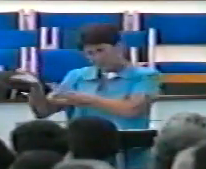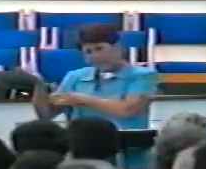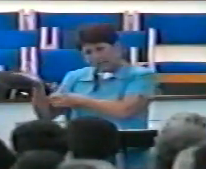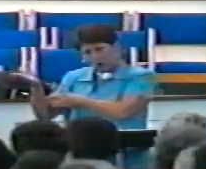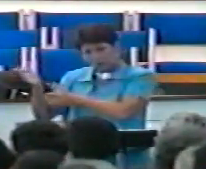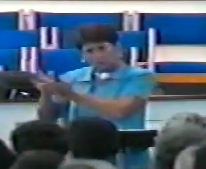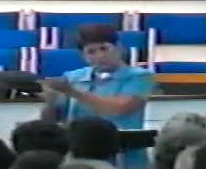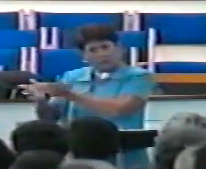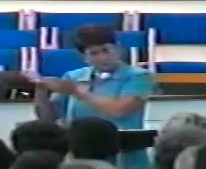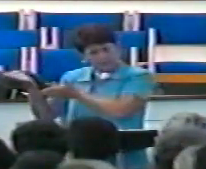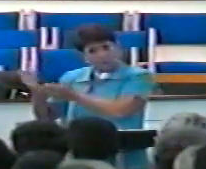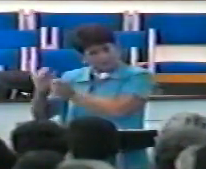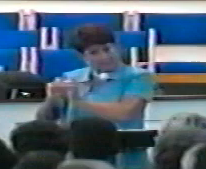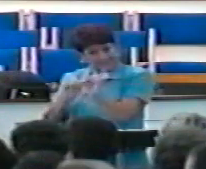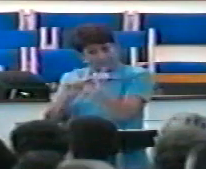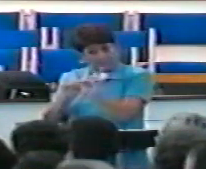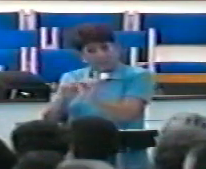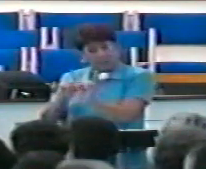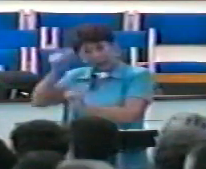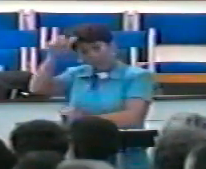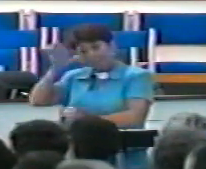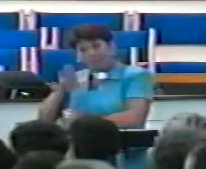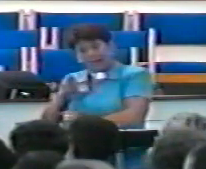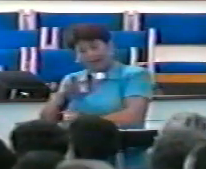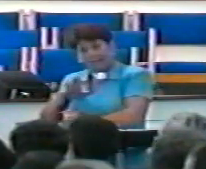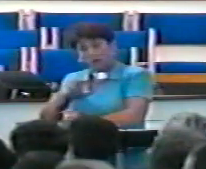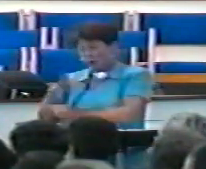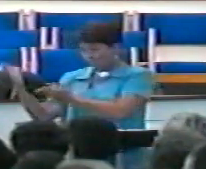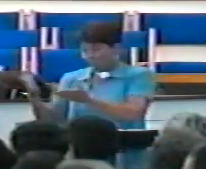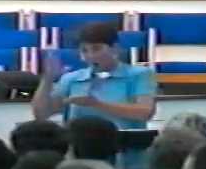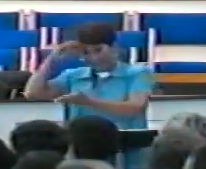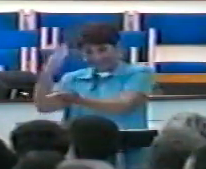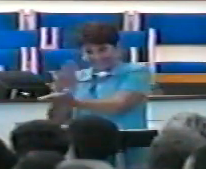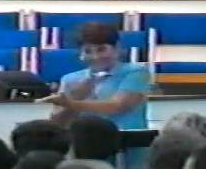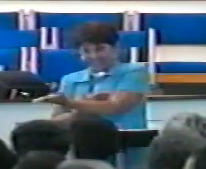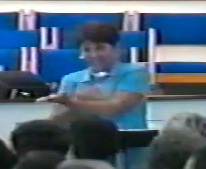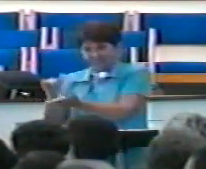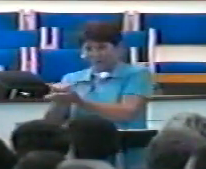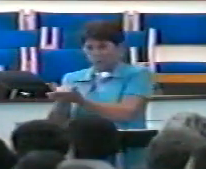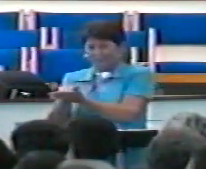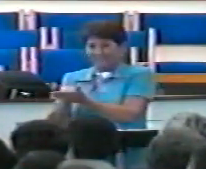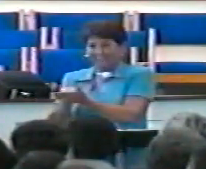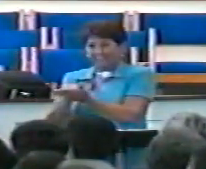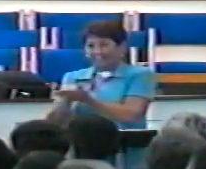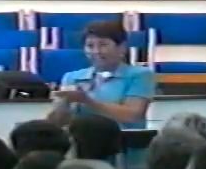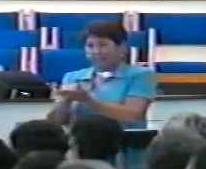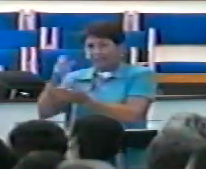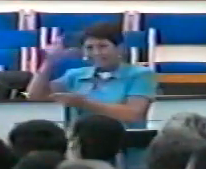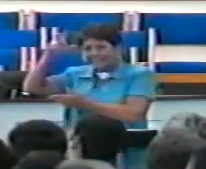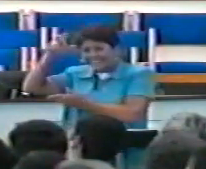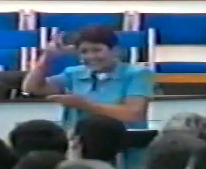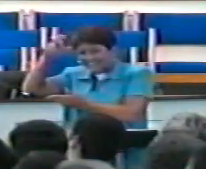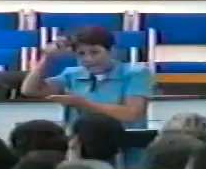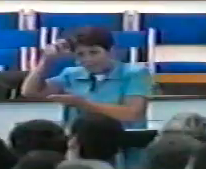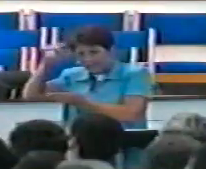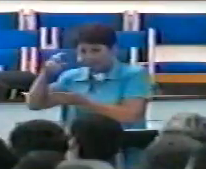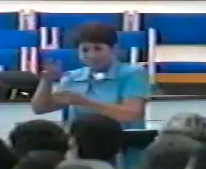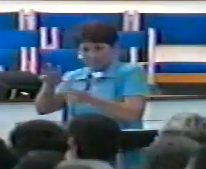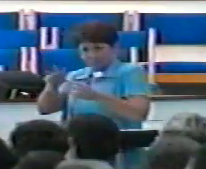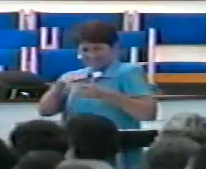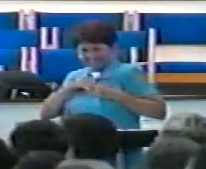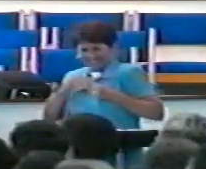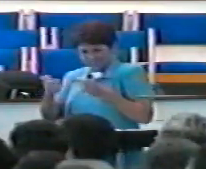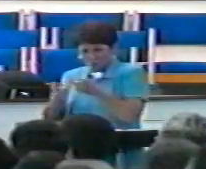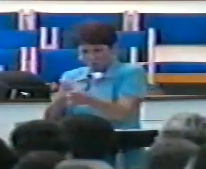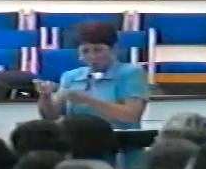know, was demon-possessed. Thinking that the disciples could cast out the demons, this man brought his boy to these disciples. The